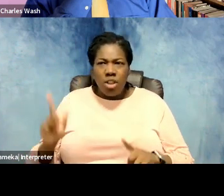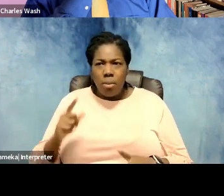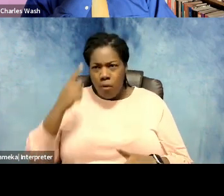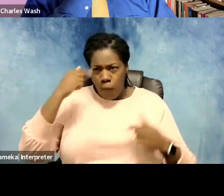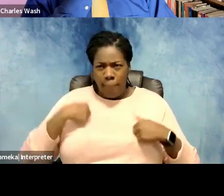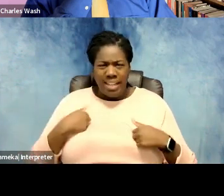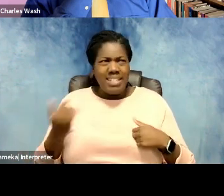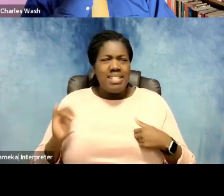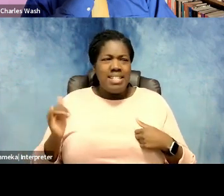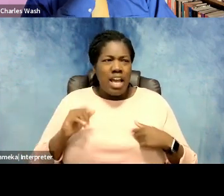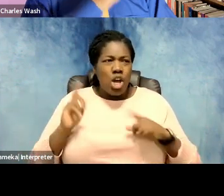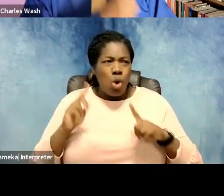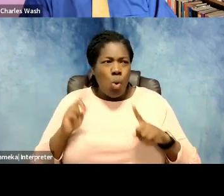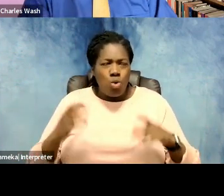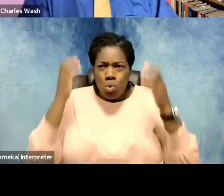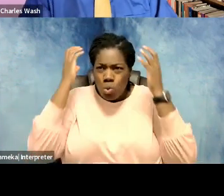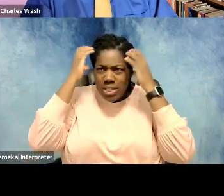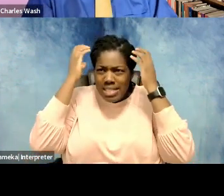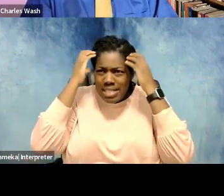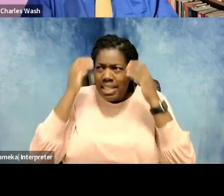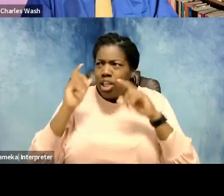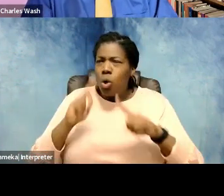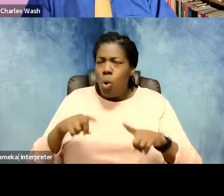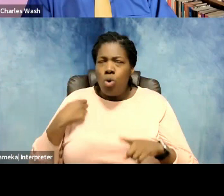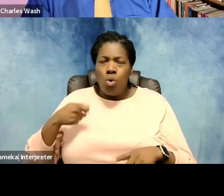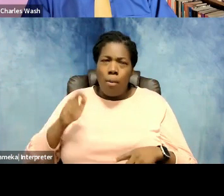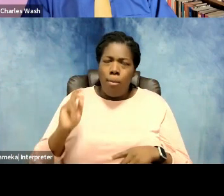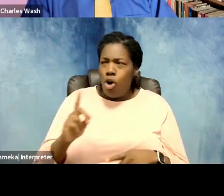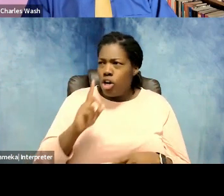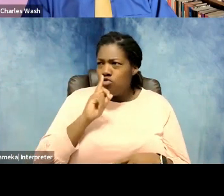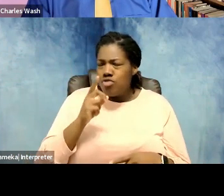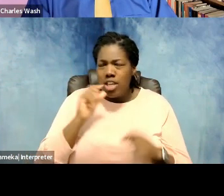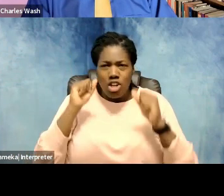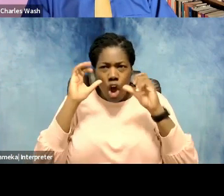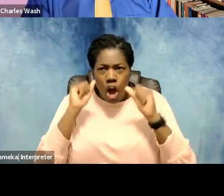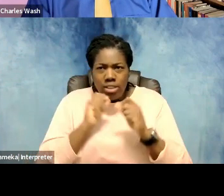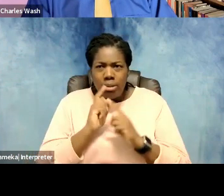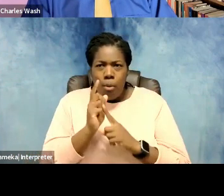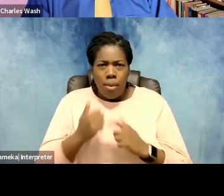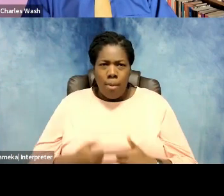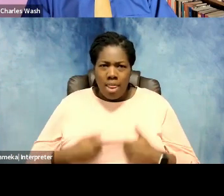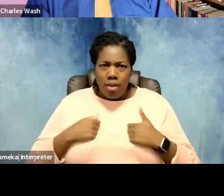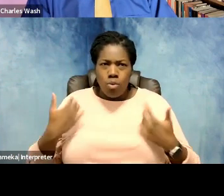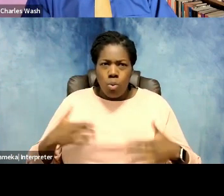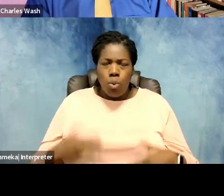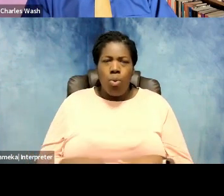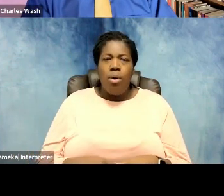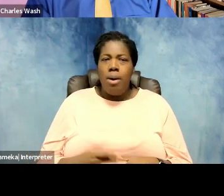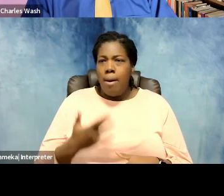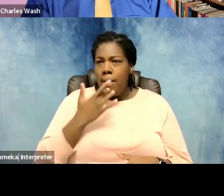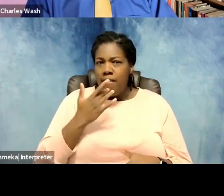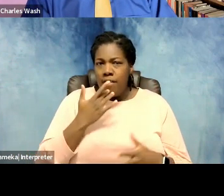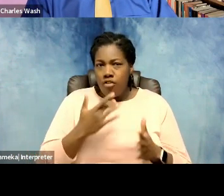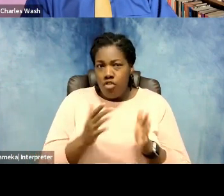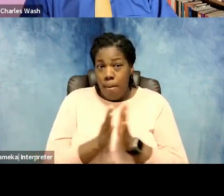like going to Disneyland, going to the park. It was like a really awesome moment. And my favorite